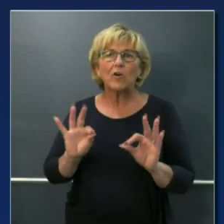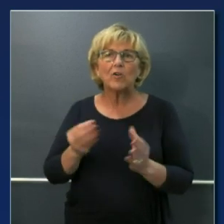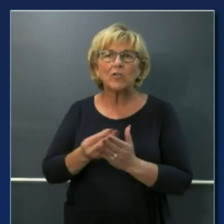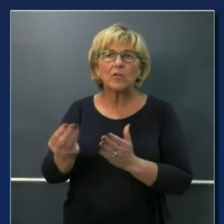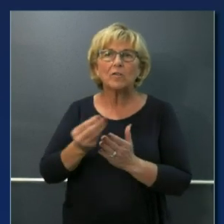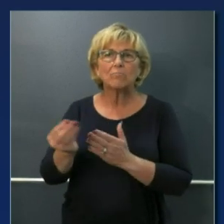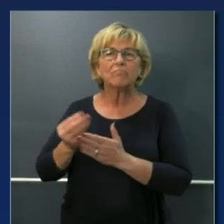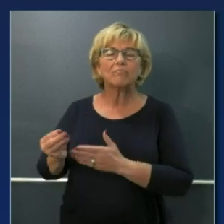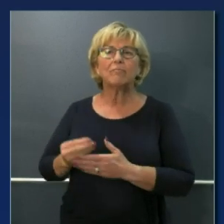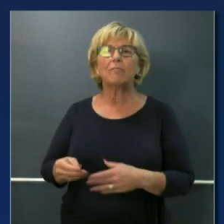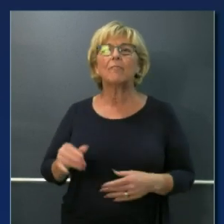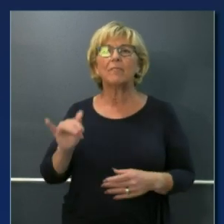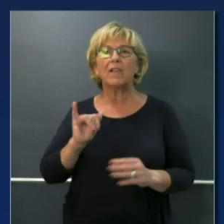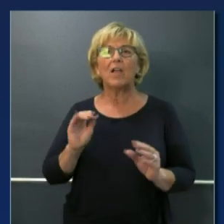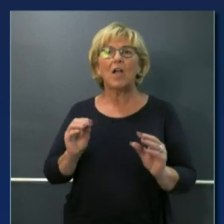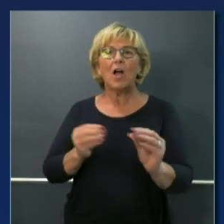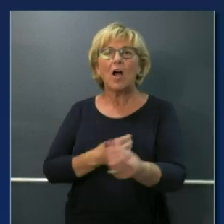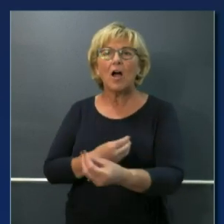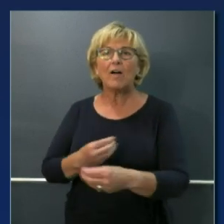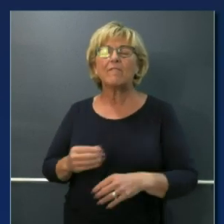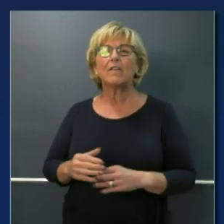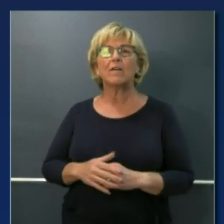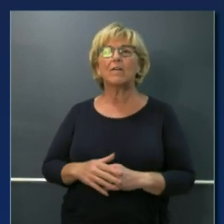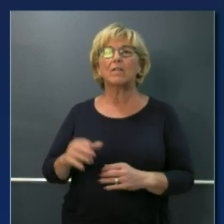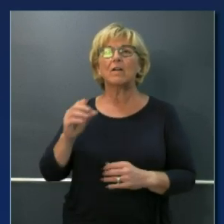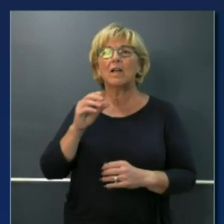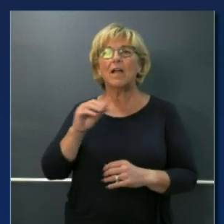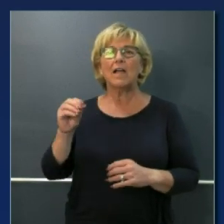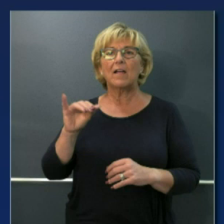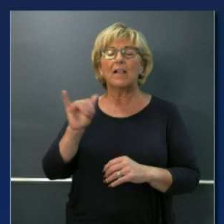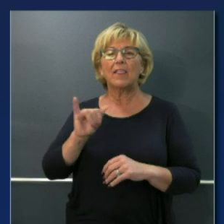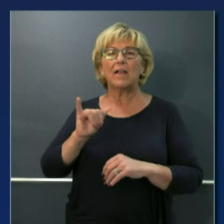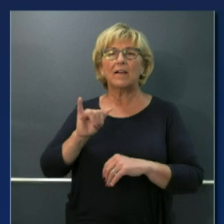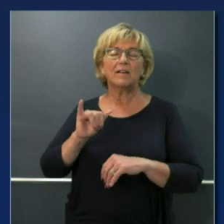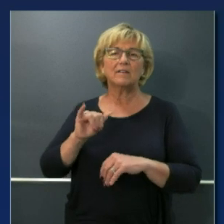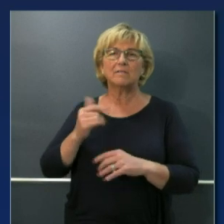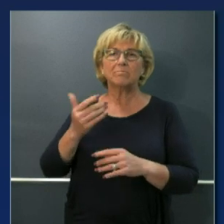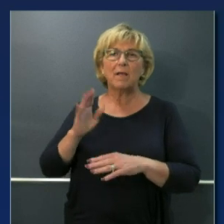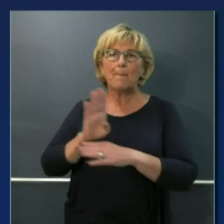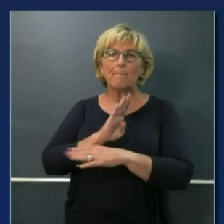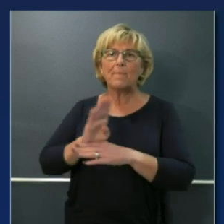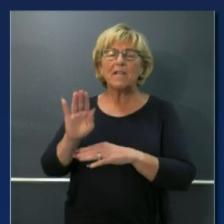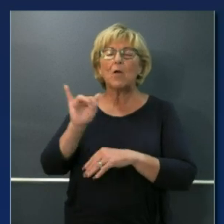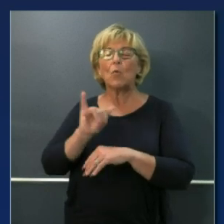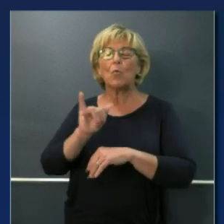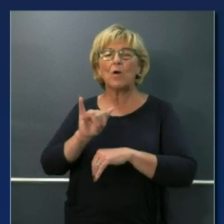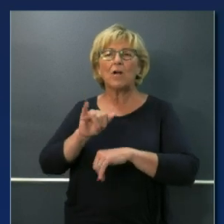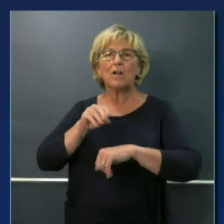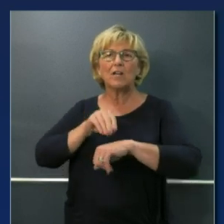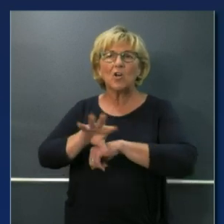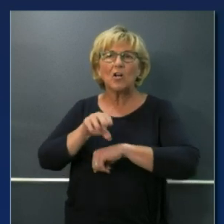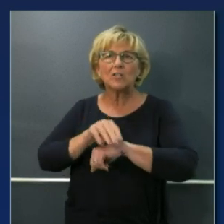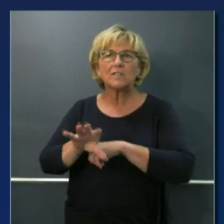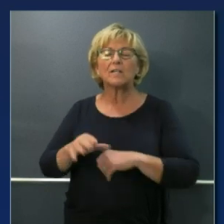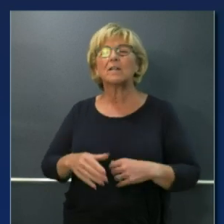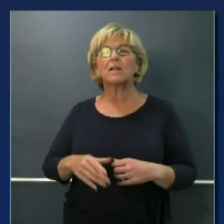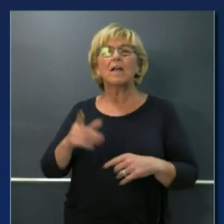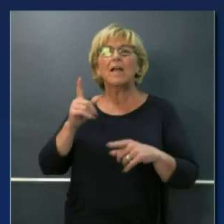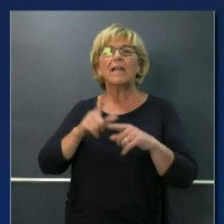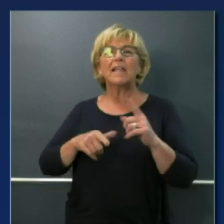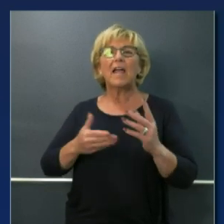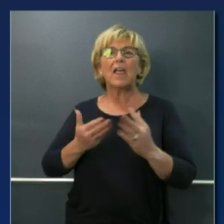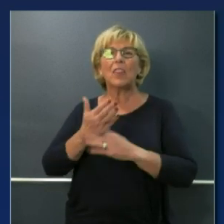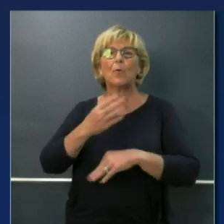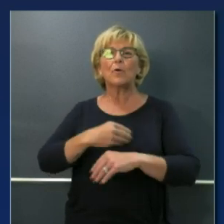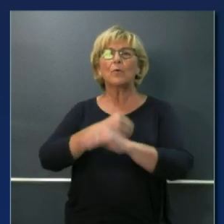about offices, this can include things like PR firms and consulting and other places where telework is not possible, but by modifying the